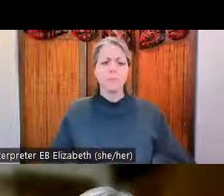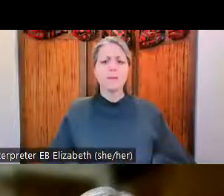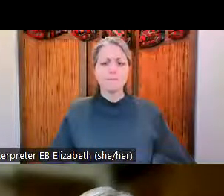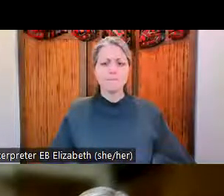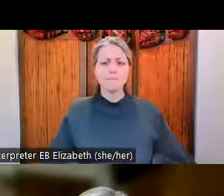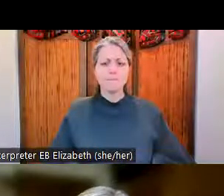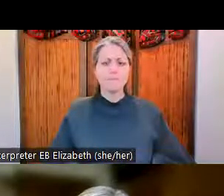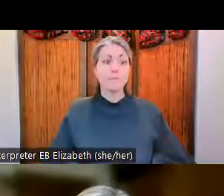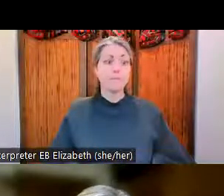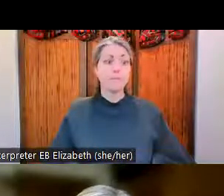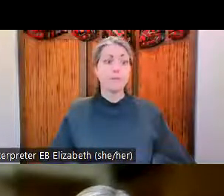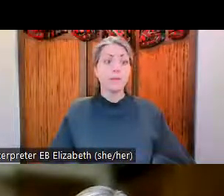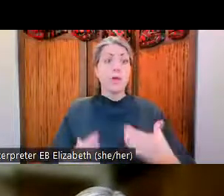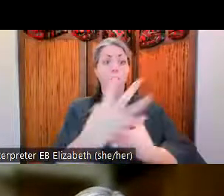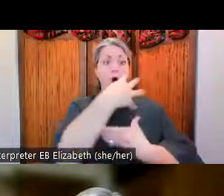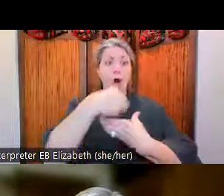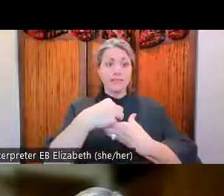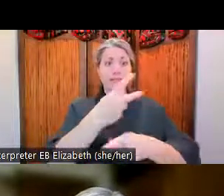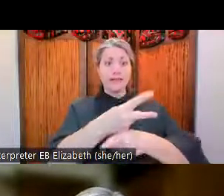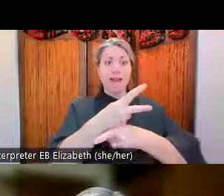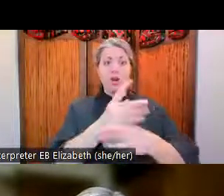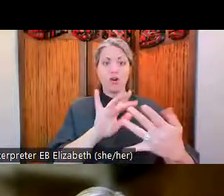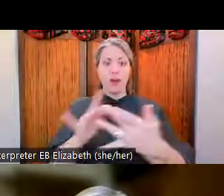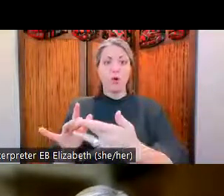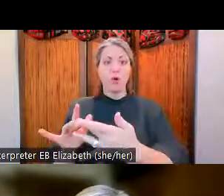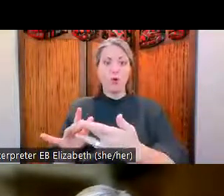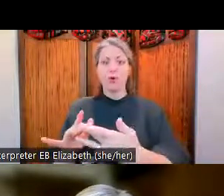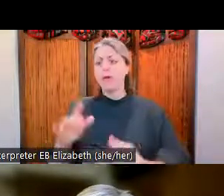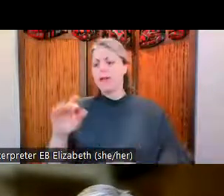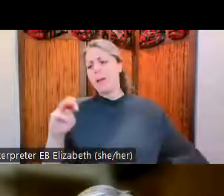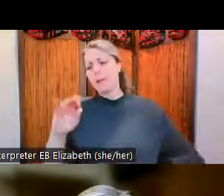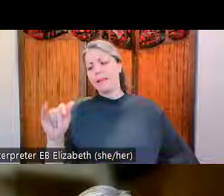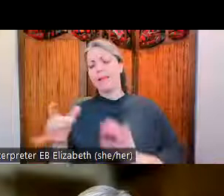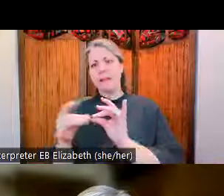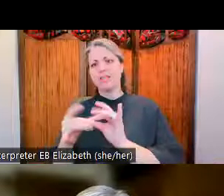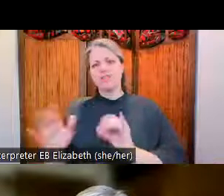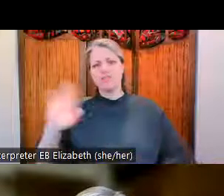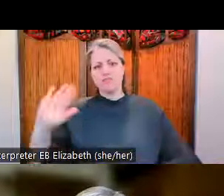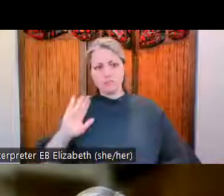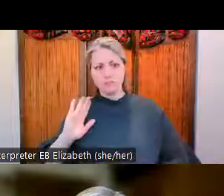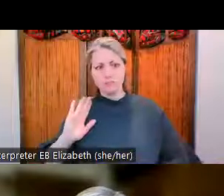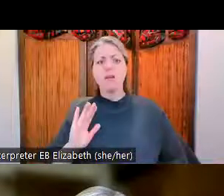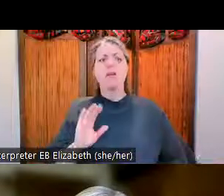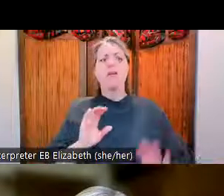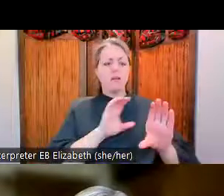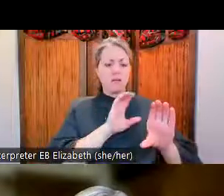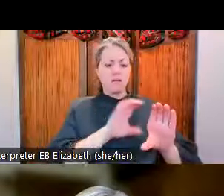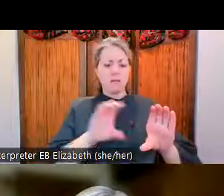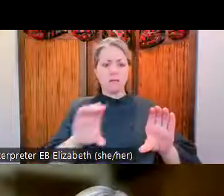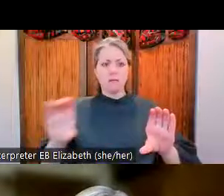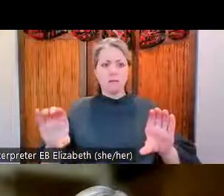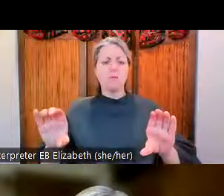So the Autism Care Network, which Emily mentioned at the beginning of this session, is a network